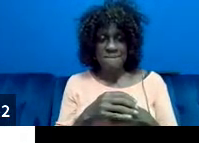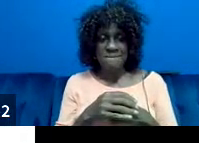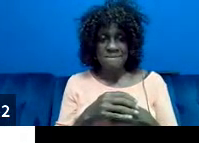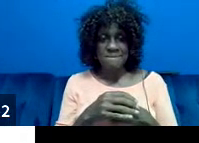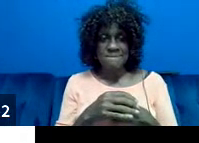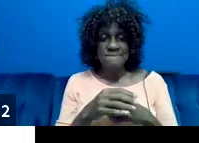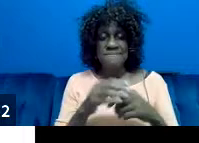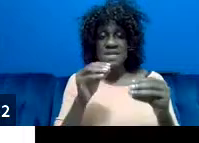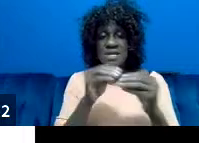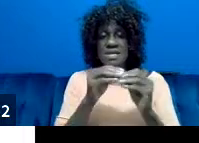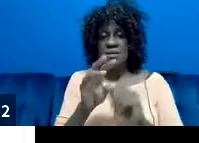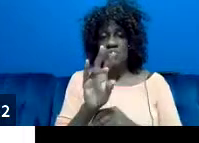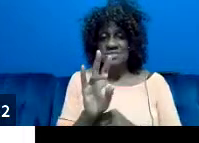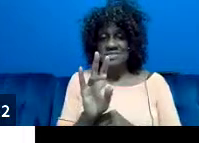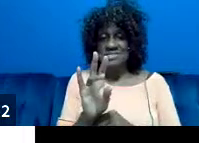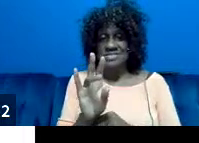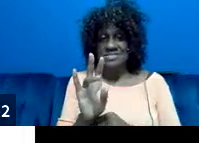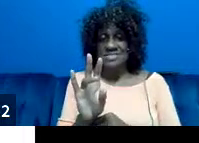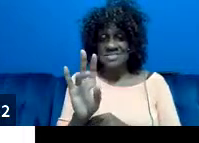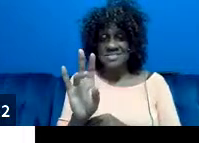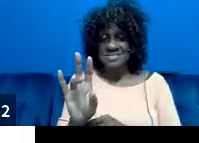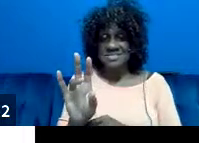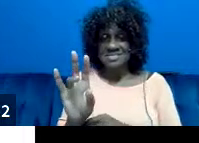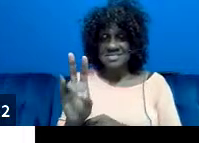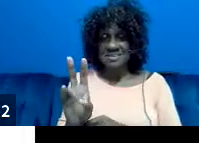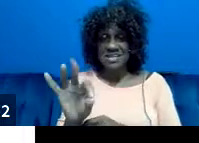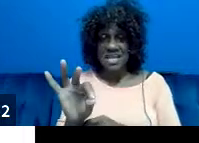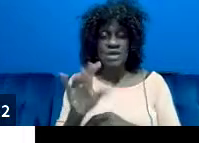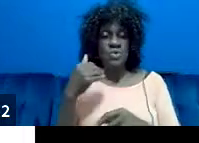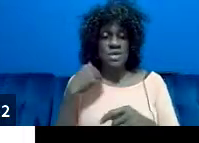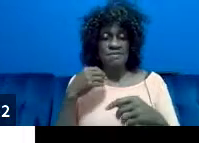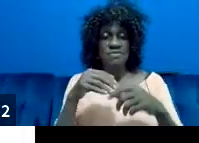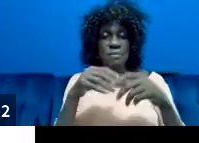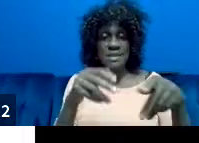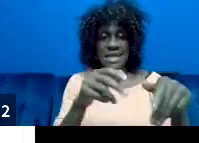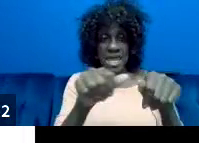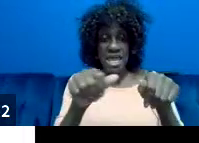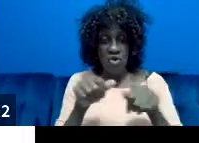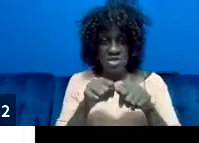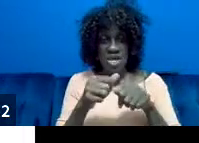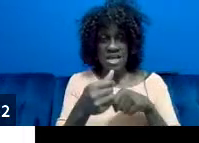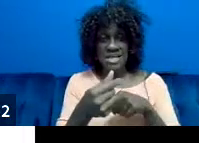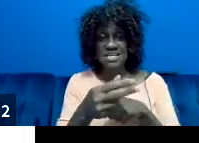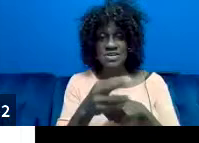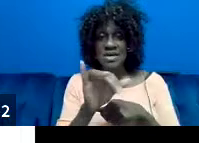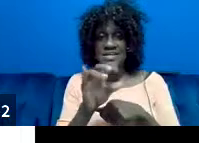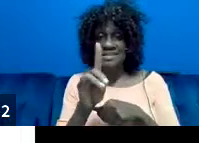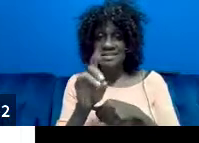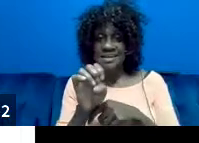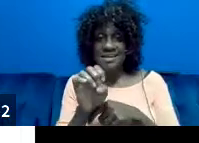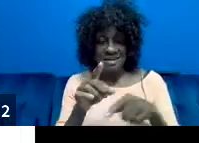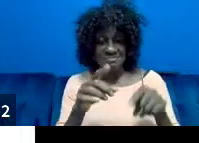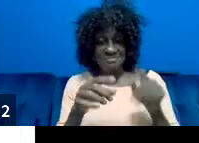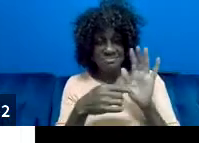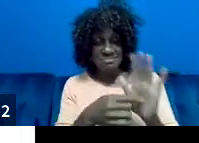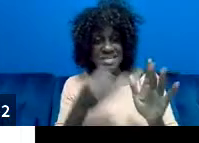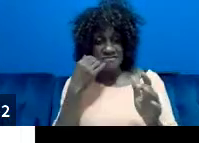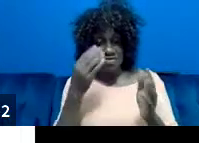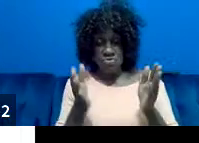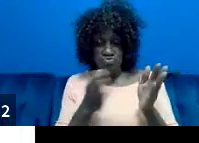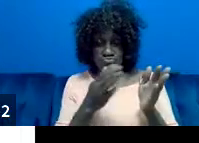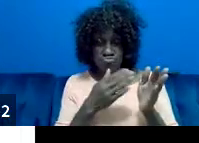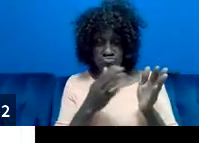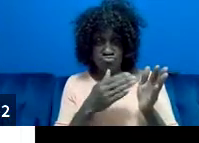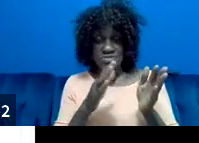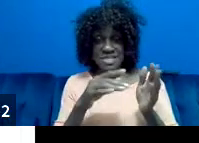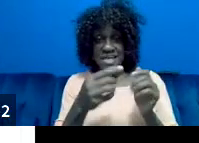On slide number 79, I just wanted to highlight that we have a play area guide. We got a surface guide that I highlighted to you too. If you go through the play area